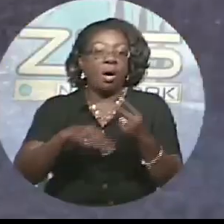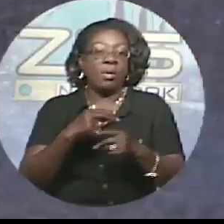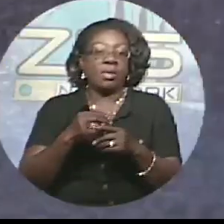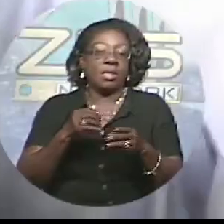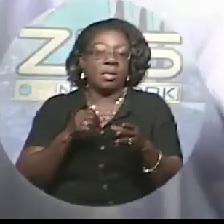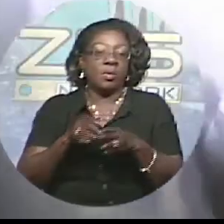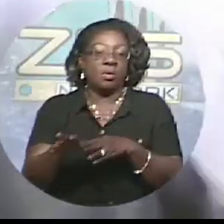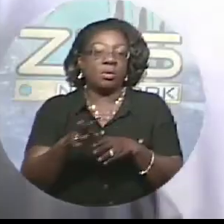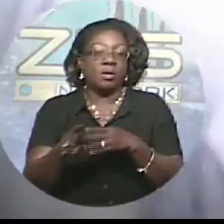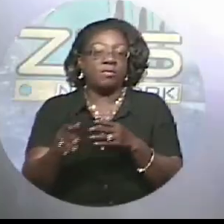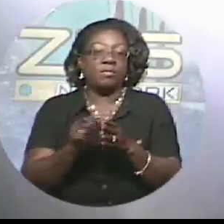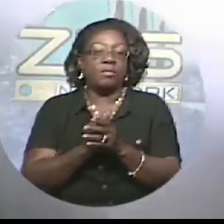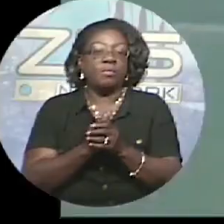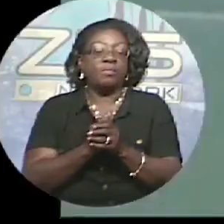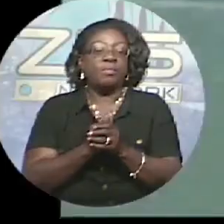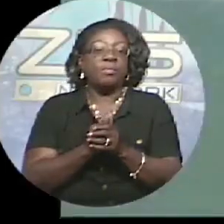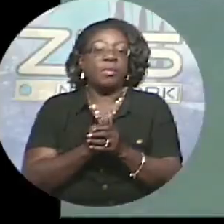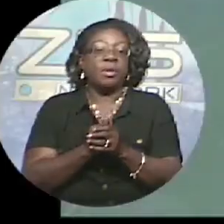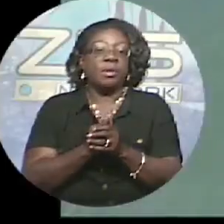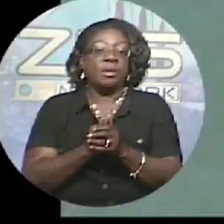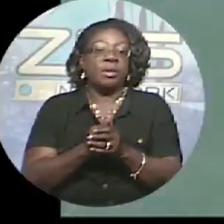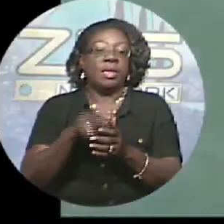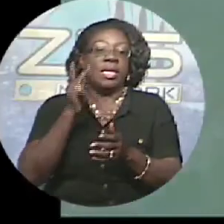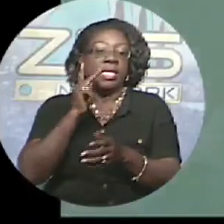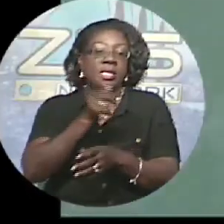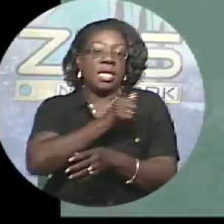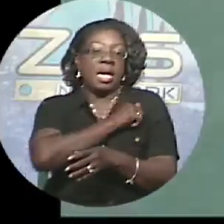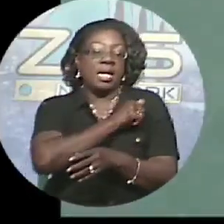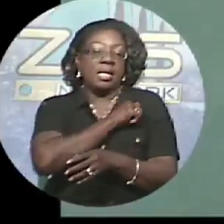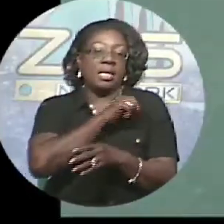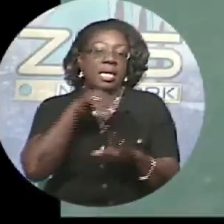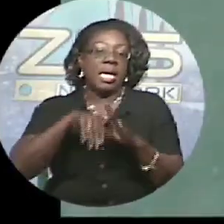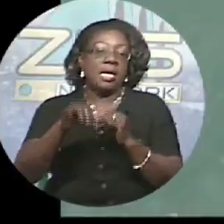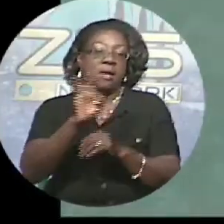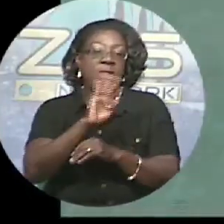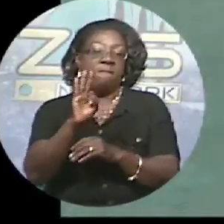system. Reporting from Florida, Keisha Adderley, ZNS News.